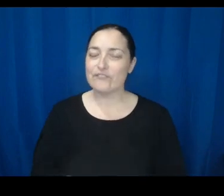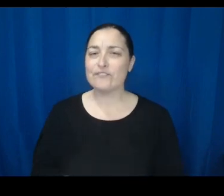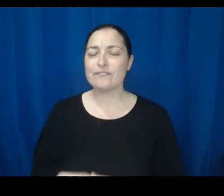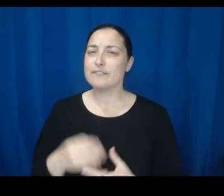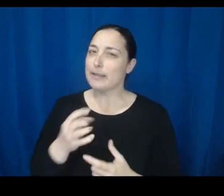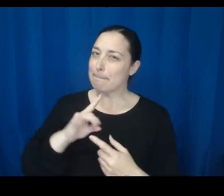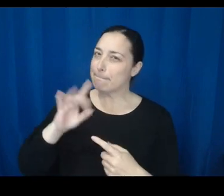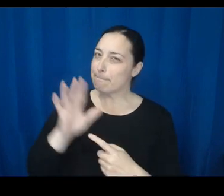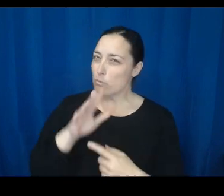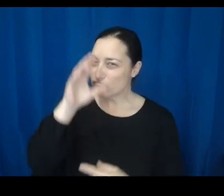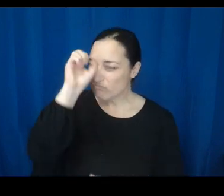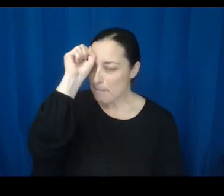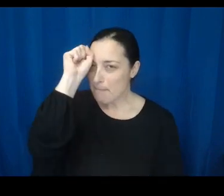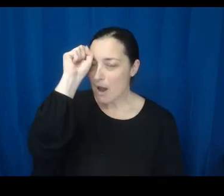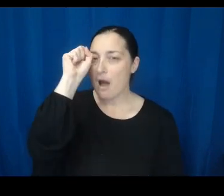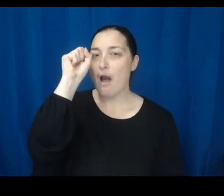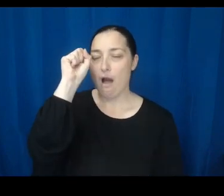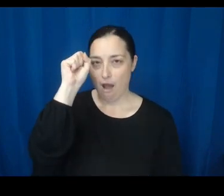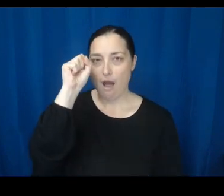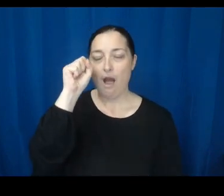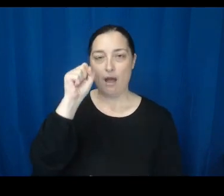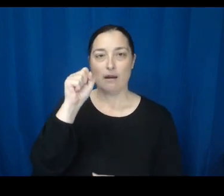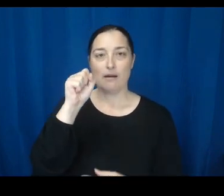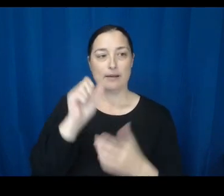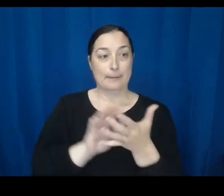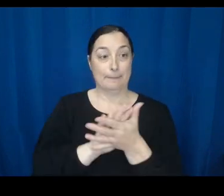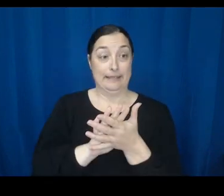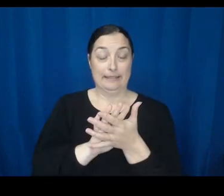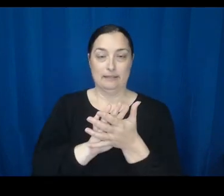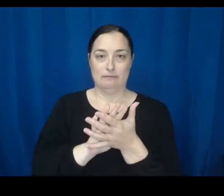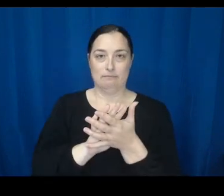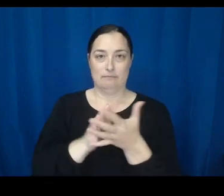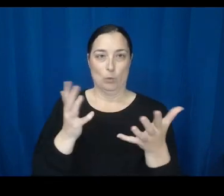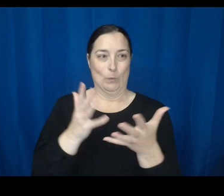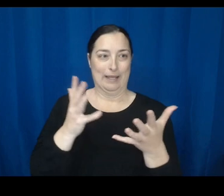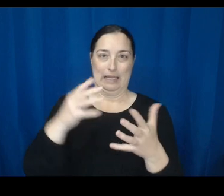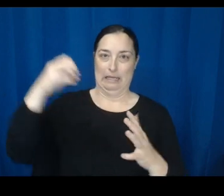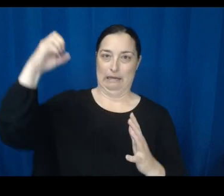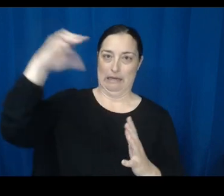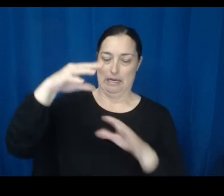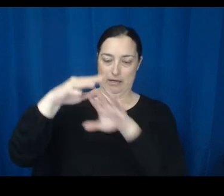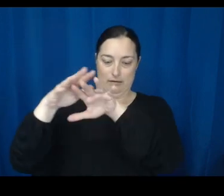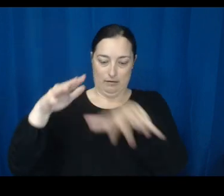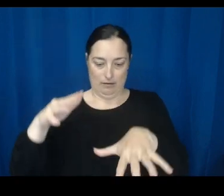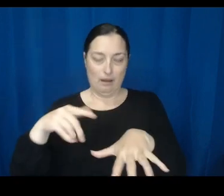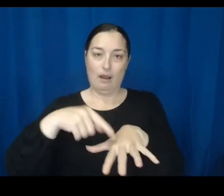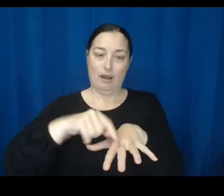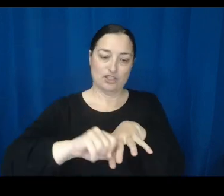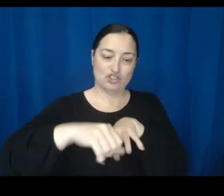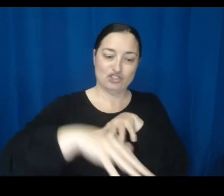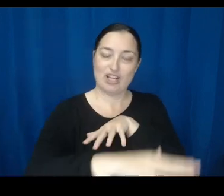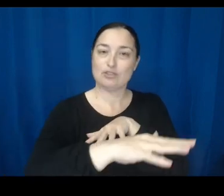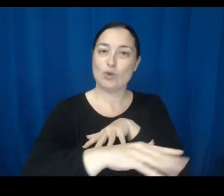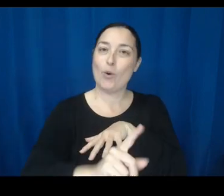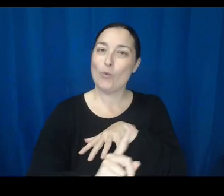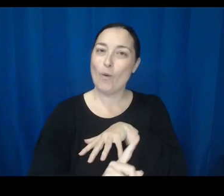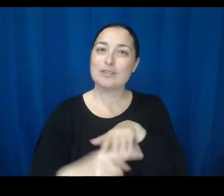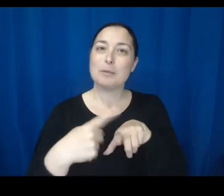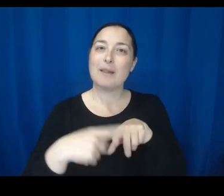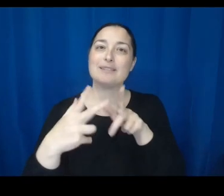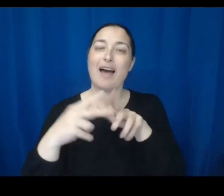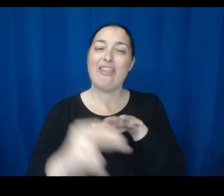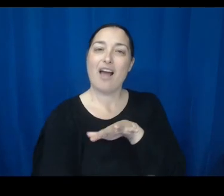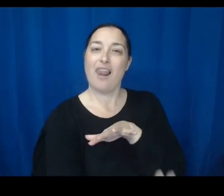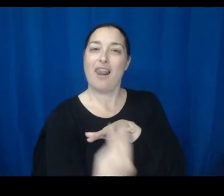as well, you know, the cast shadows that are created by those objects, as well as the reflected light bouncing back from